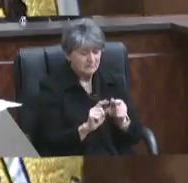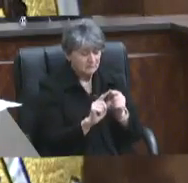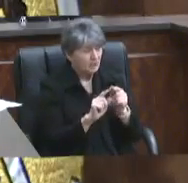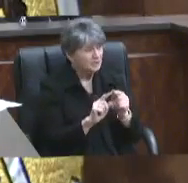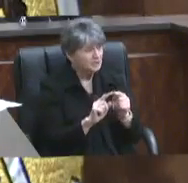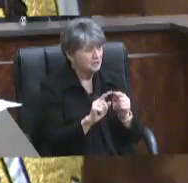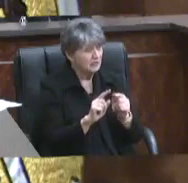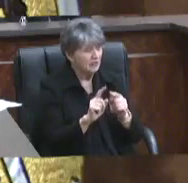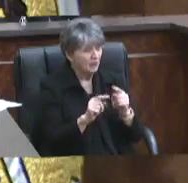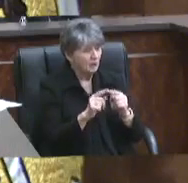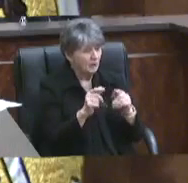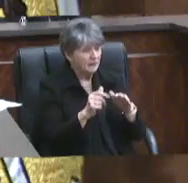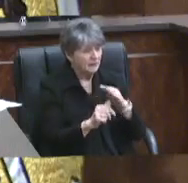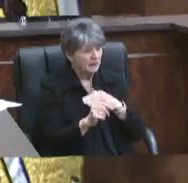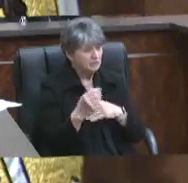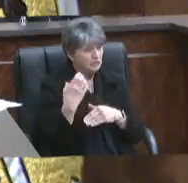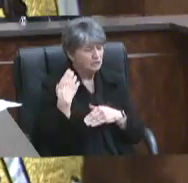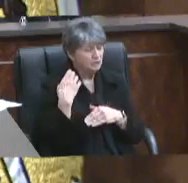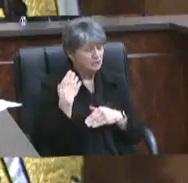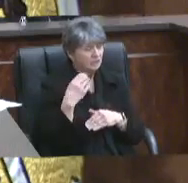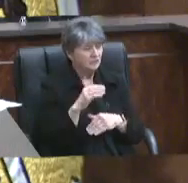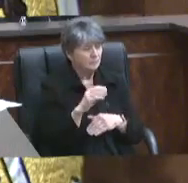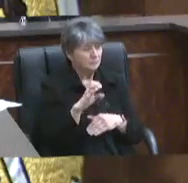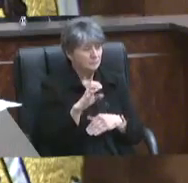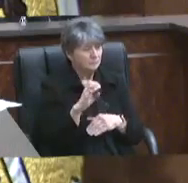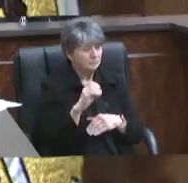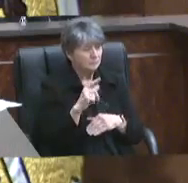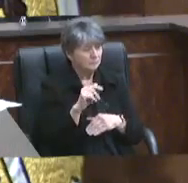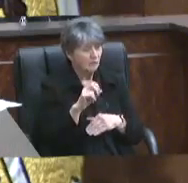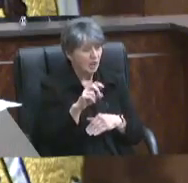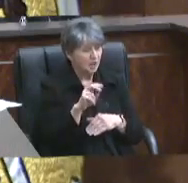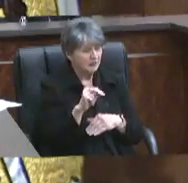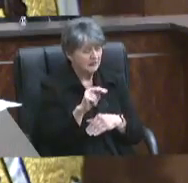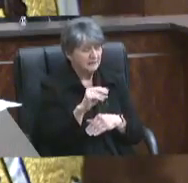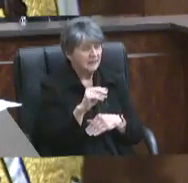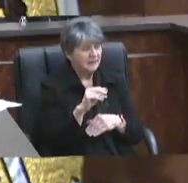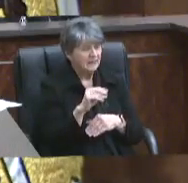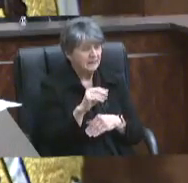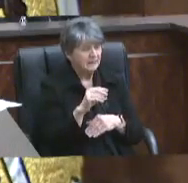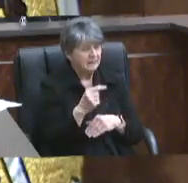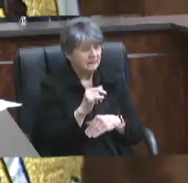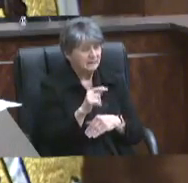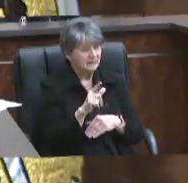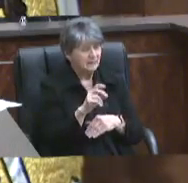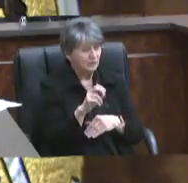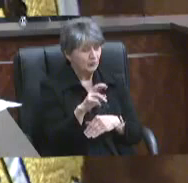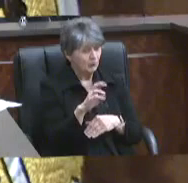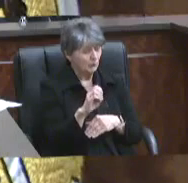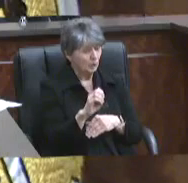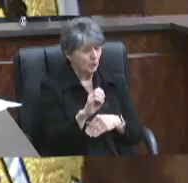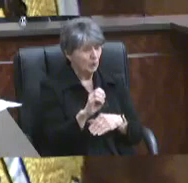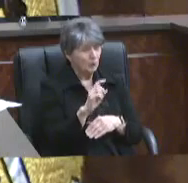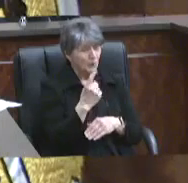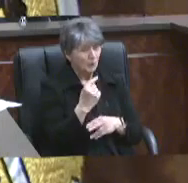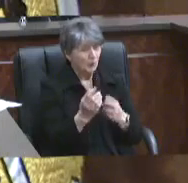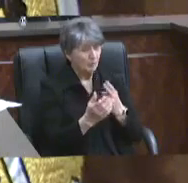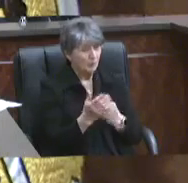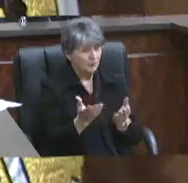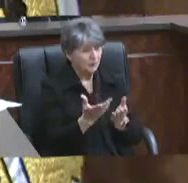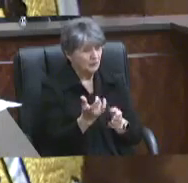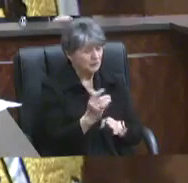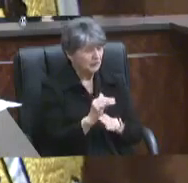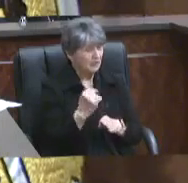Chief McLaughlin and Chief Gilmore, and who are both present tonight, we did